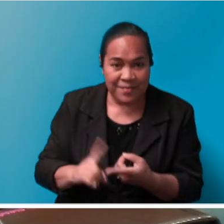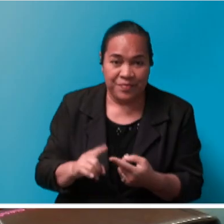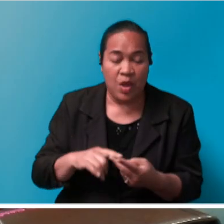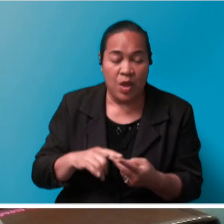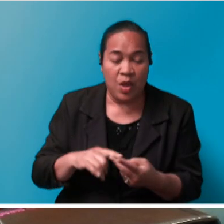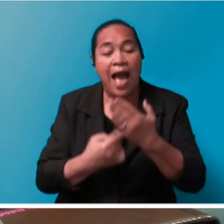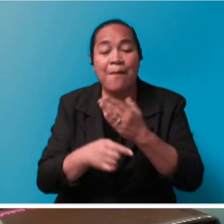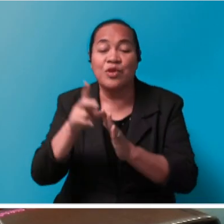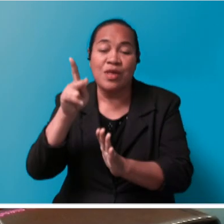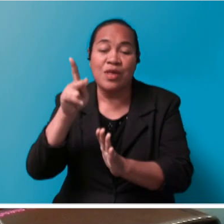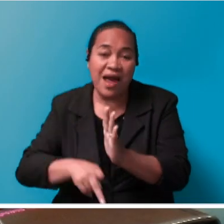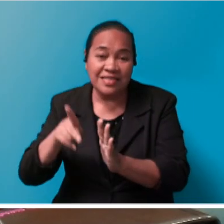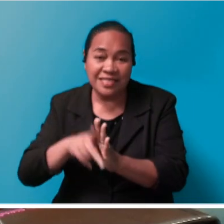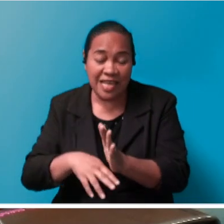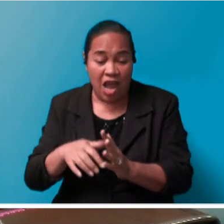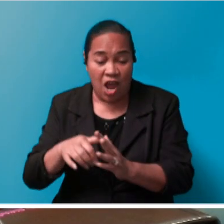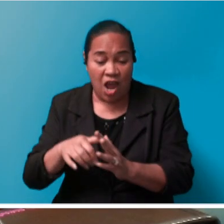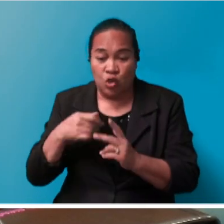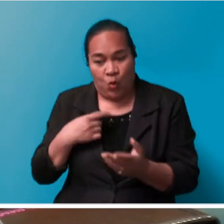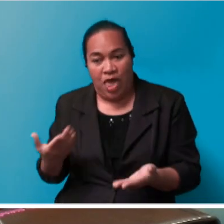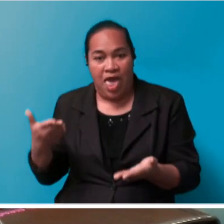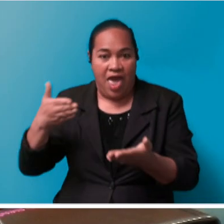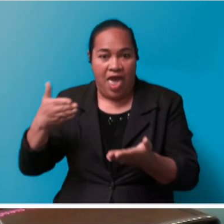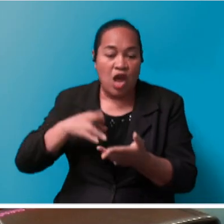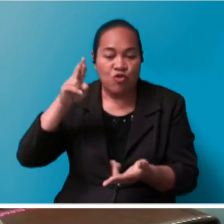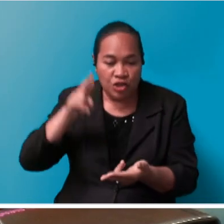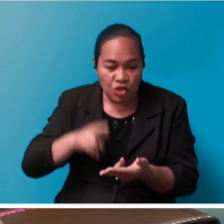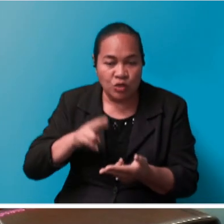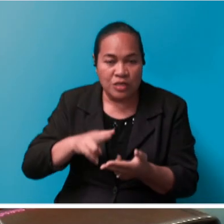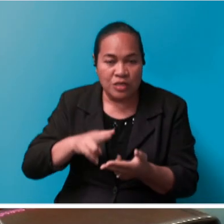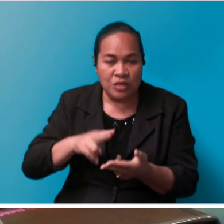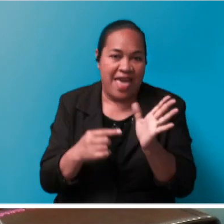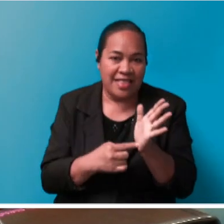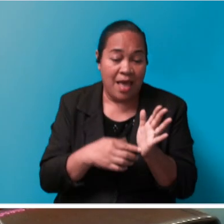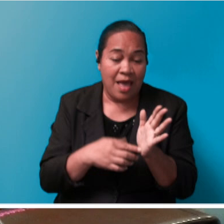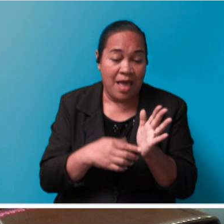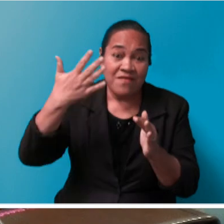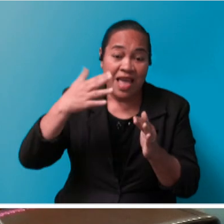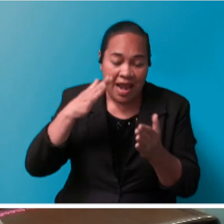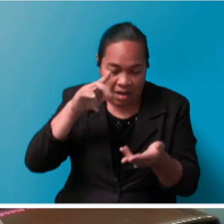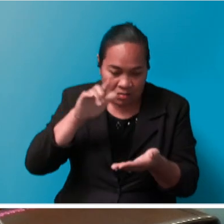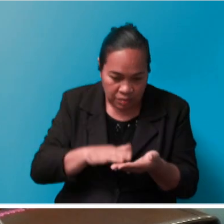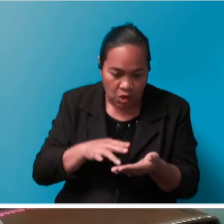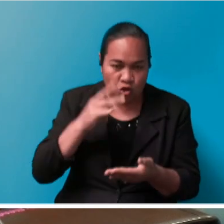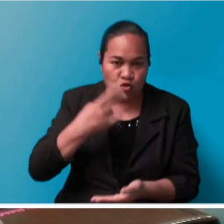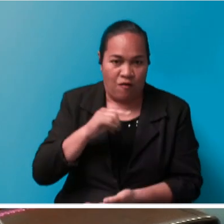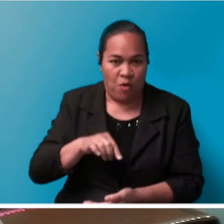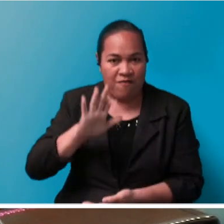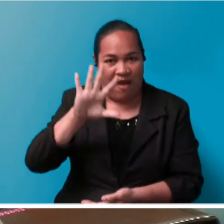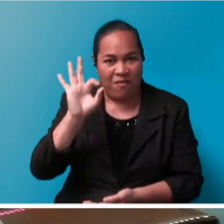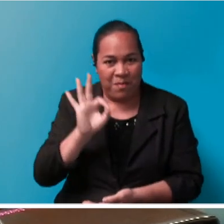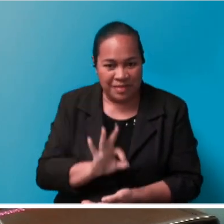prices. We further added to that and reduced the VAT from 15 to 12.5% because